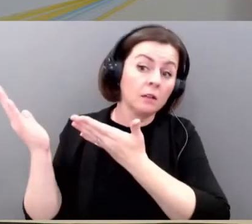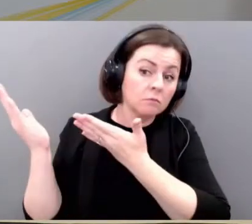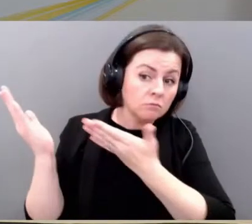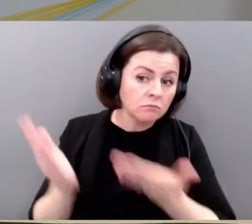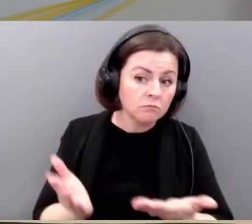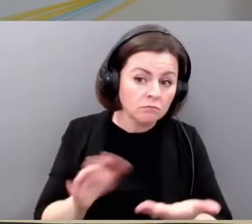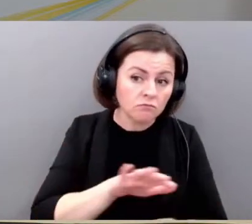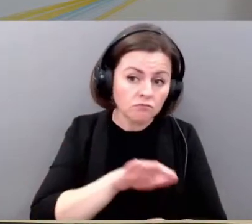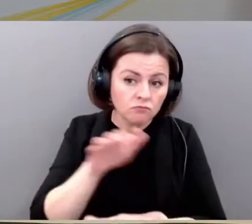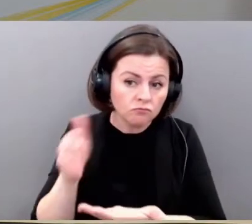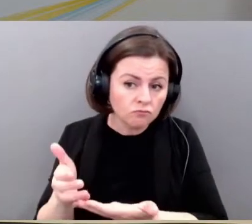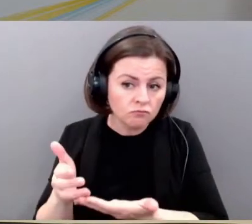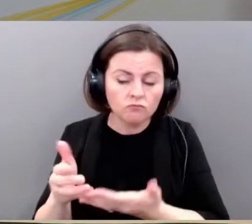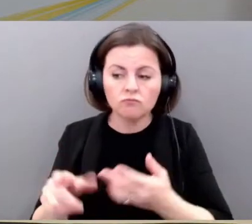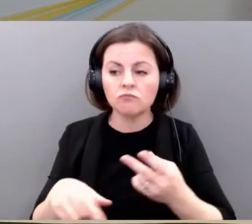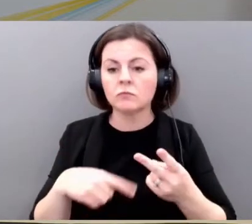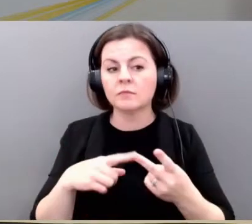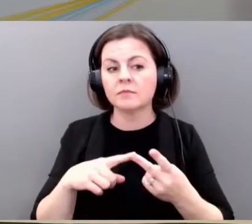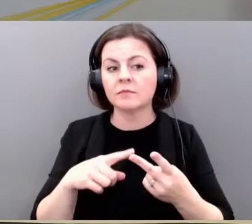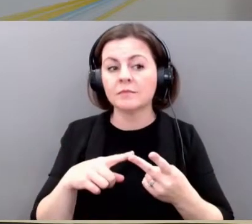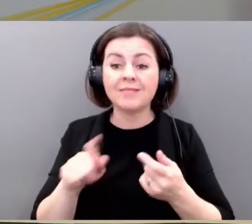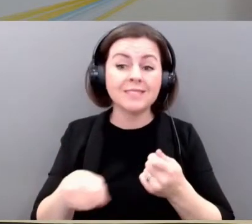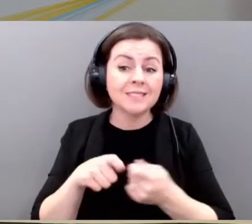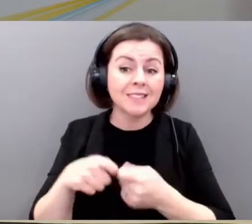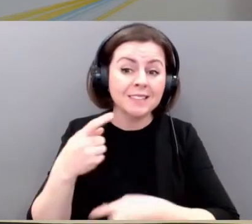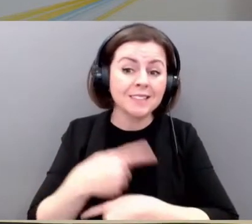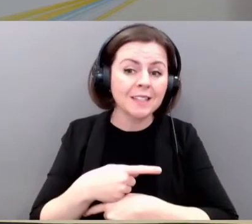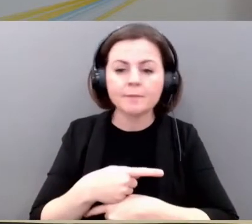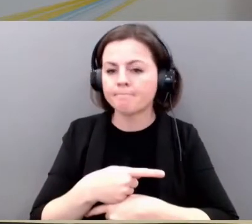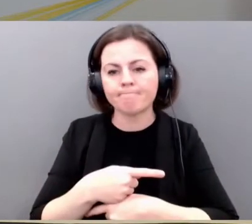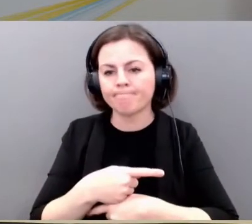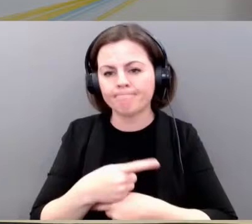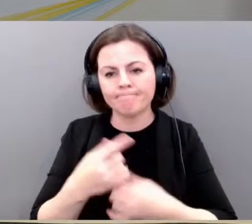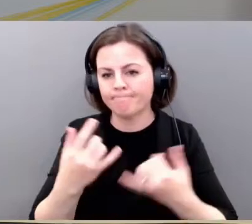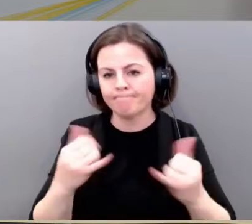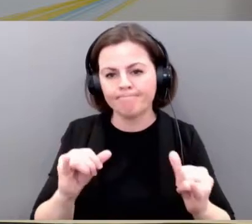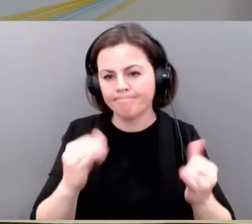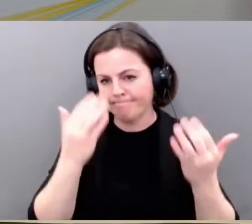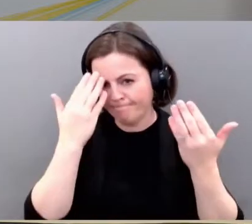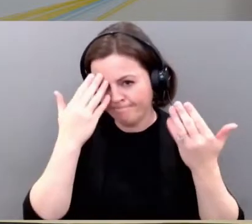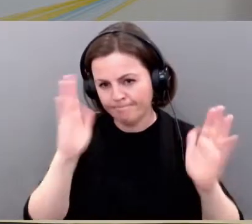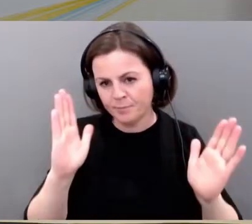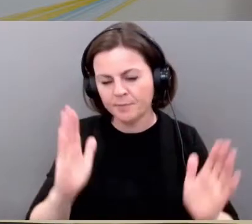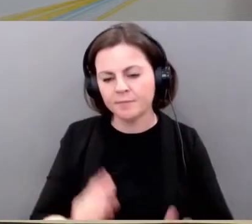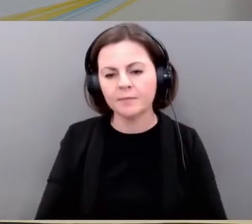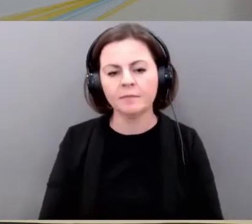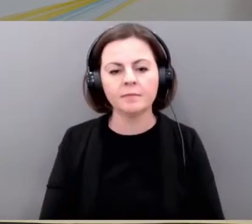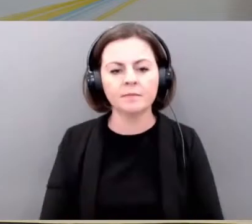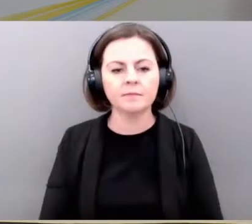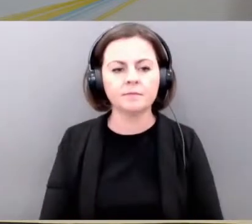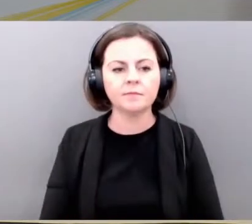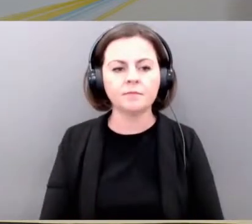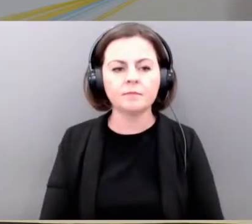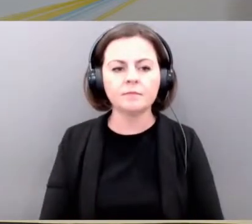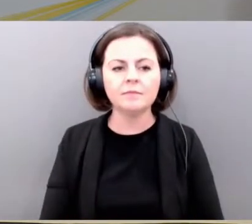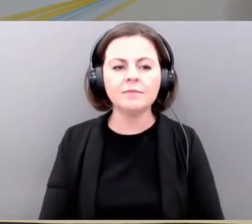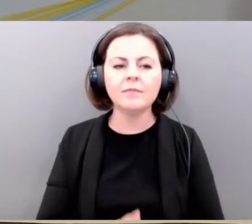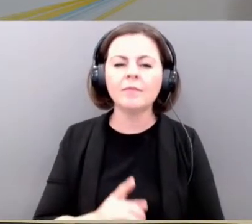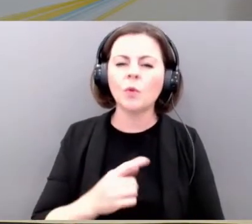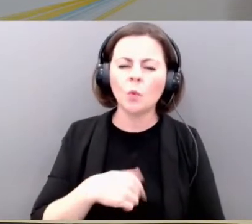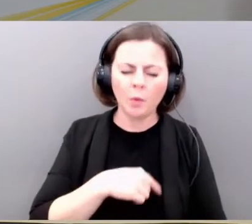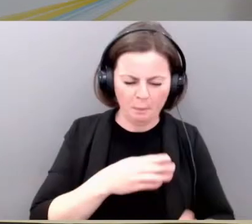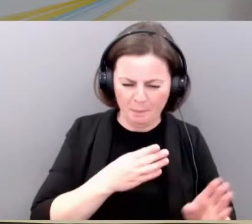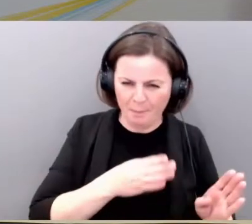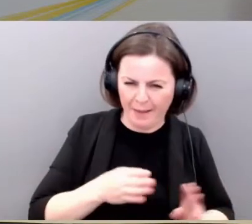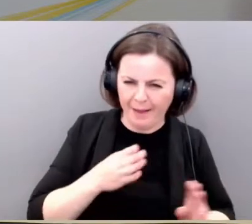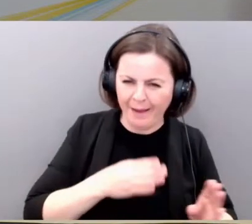as confirming the dates, we do not have those yet. We have some numbers for planning purposes, but we will